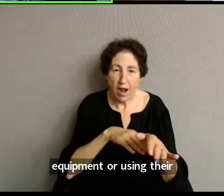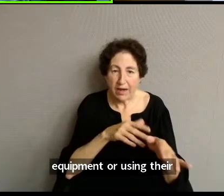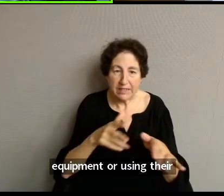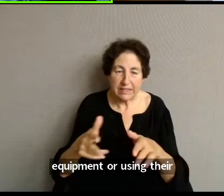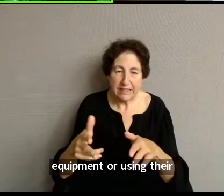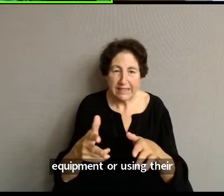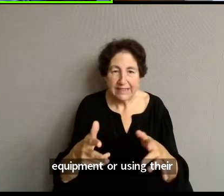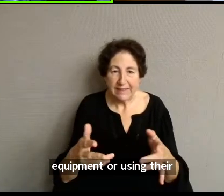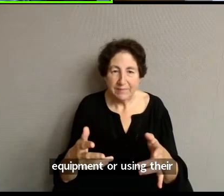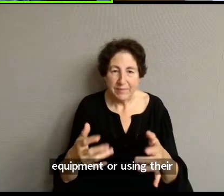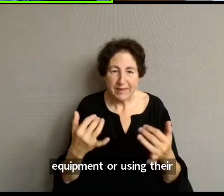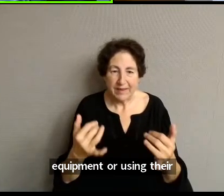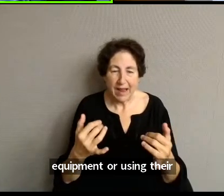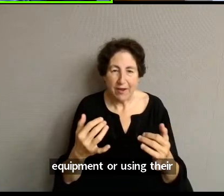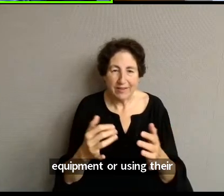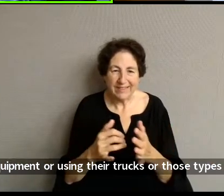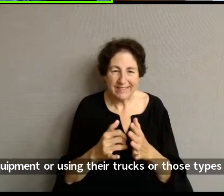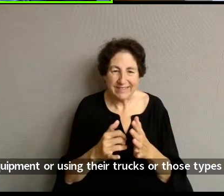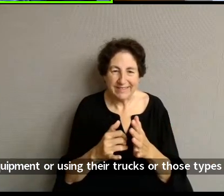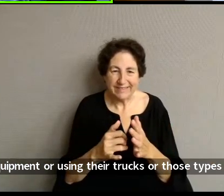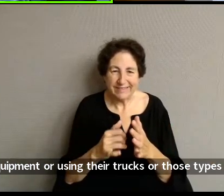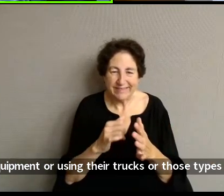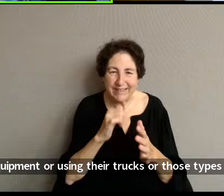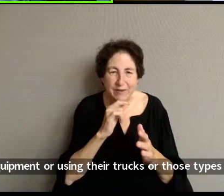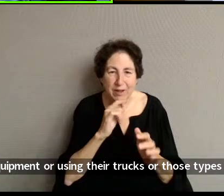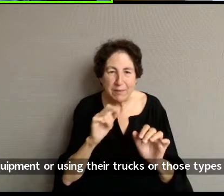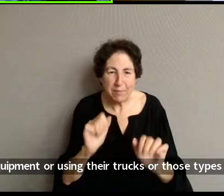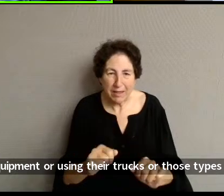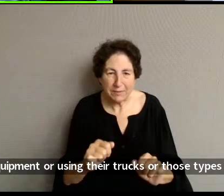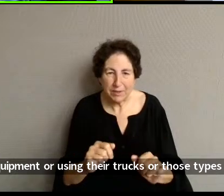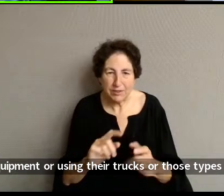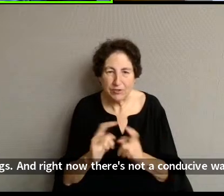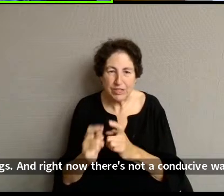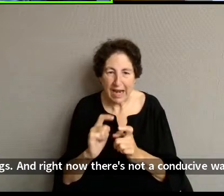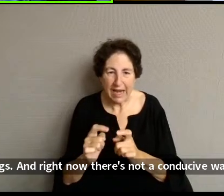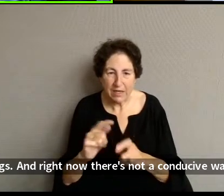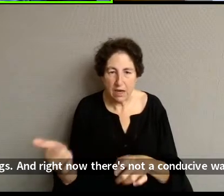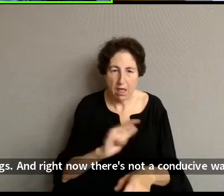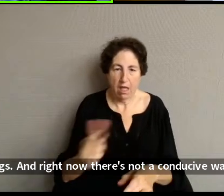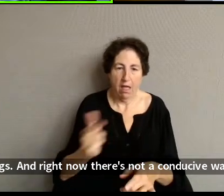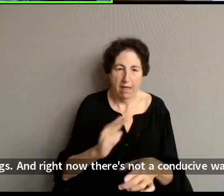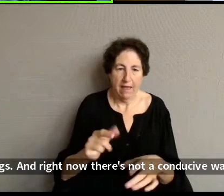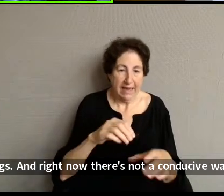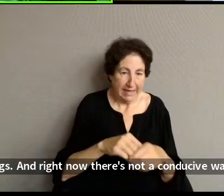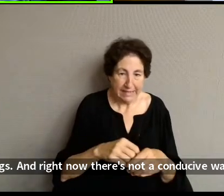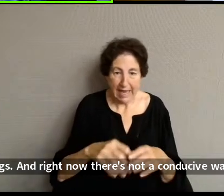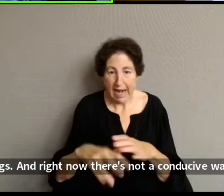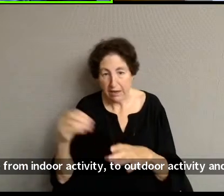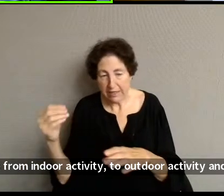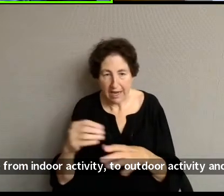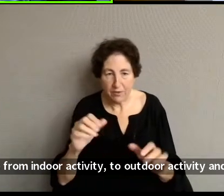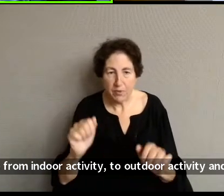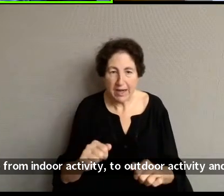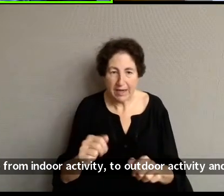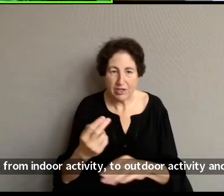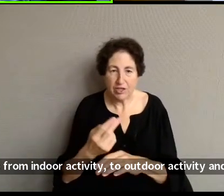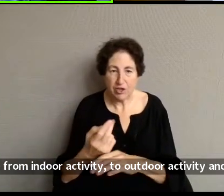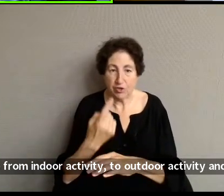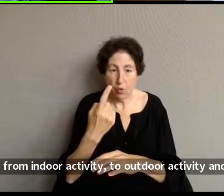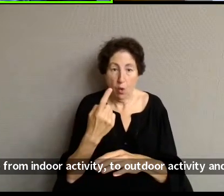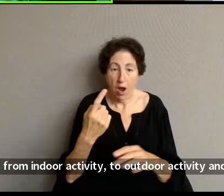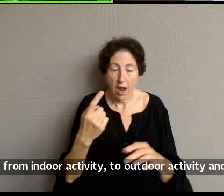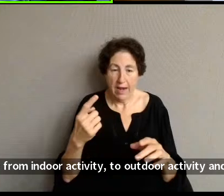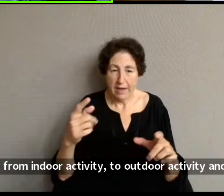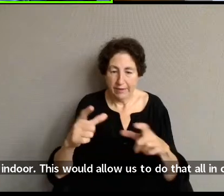not a conducive way to move from indoor activity to outdoor activity and back to indoor. This would allow us to do that all in one space in a